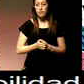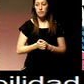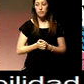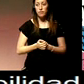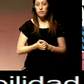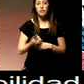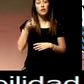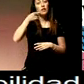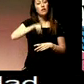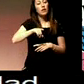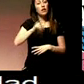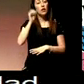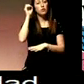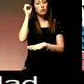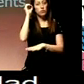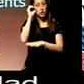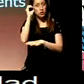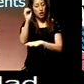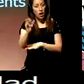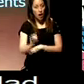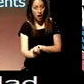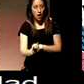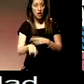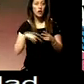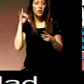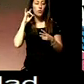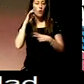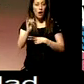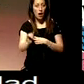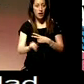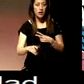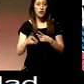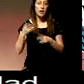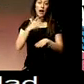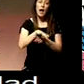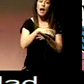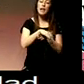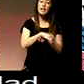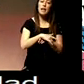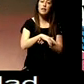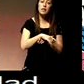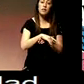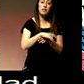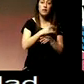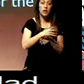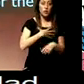elements that can be touched and therefore are useful for the orientation.